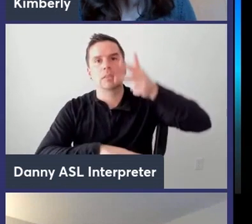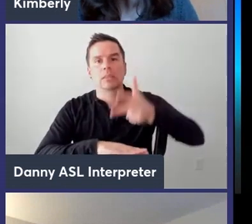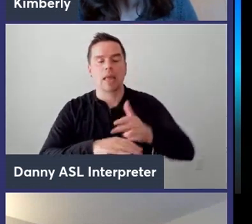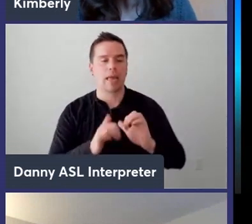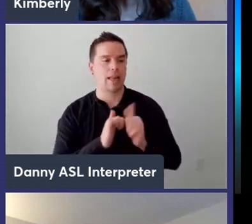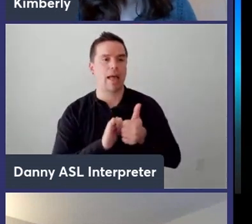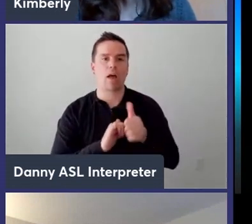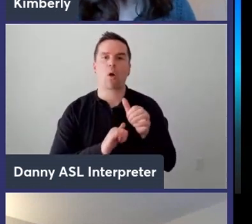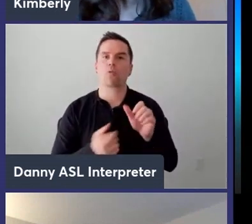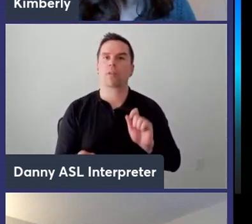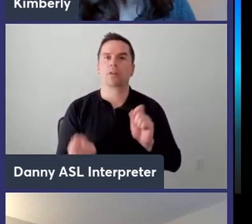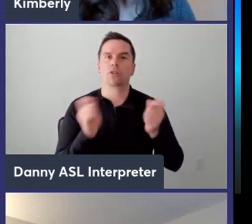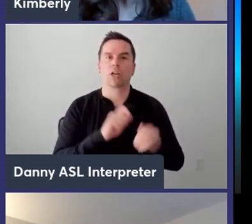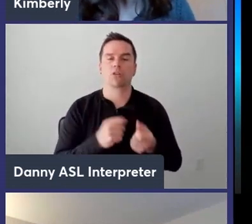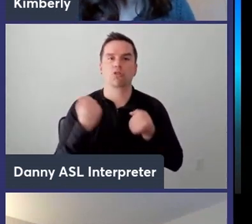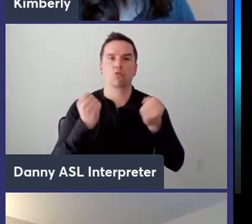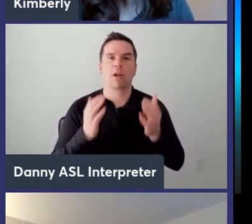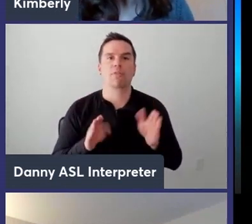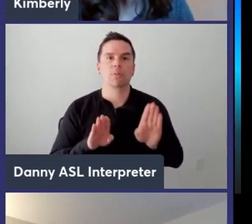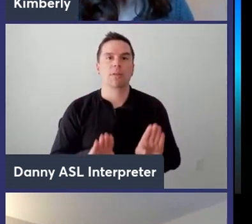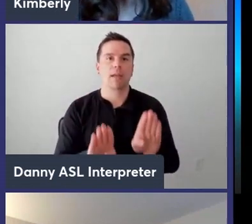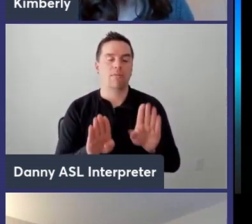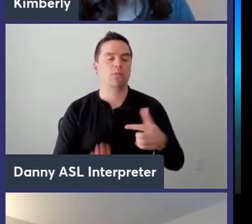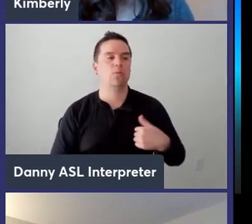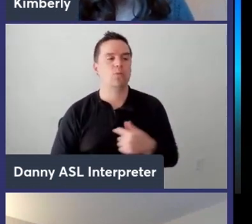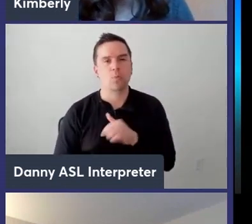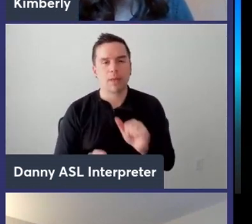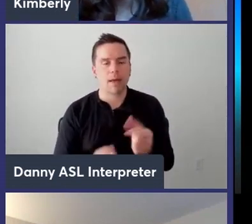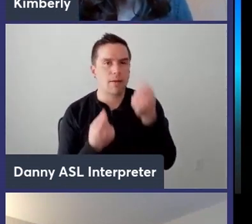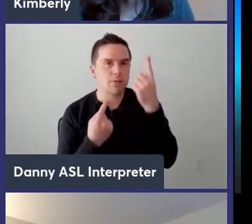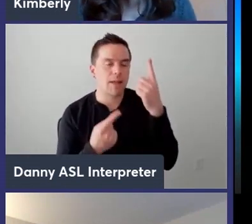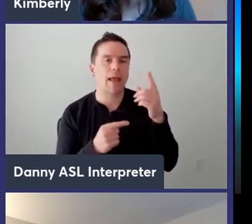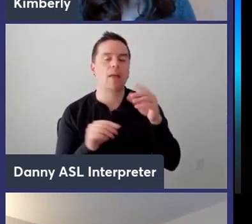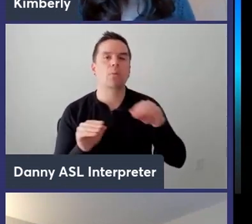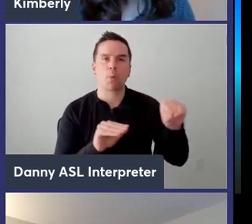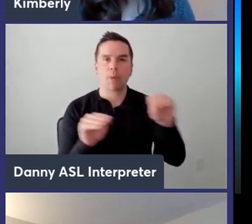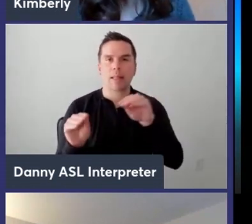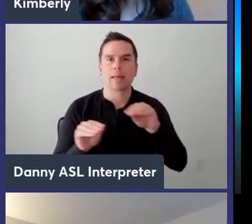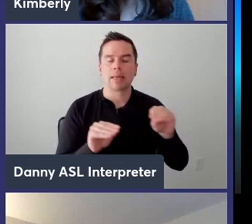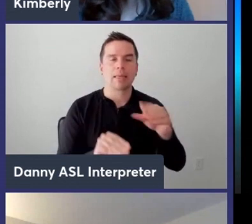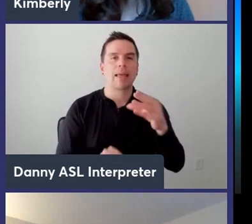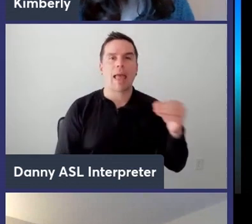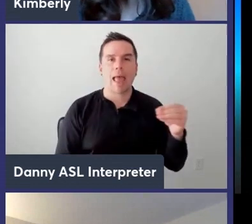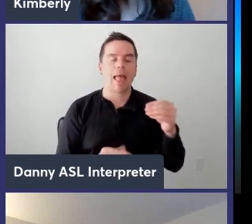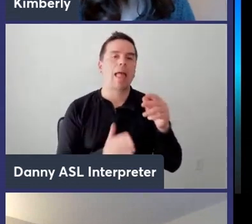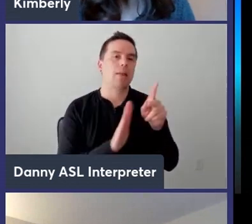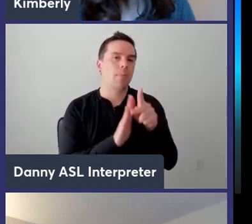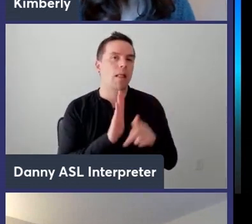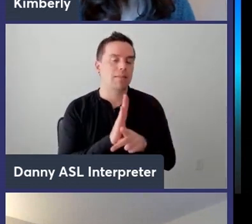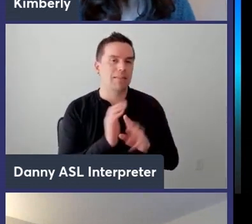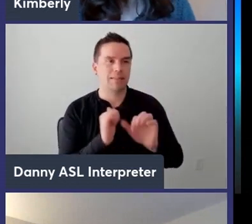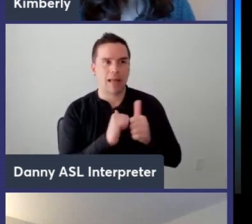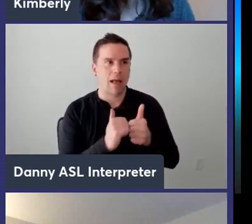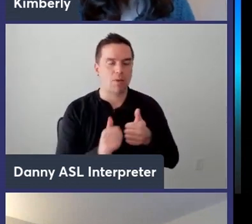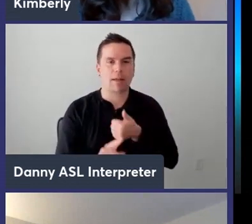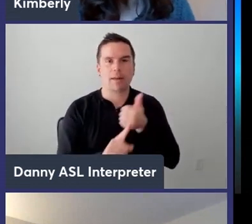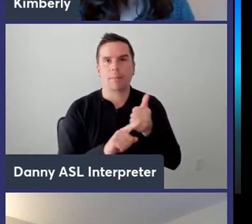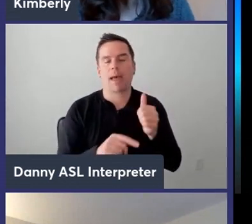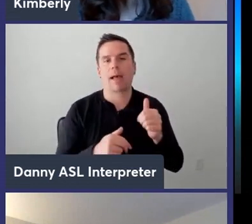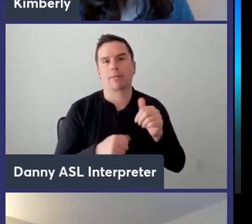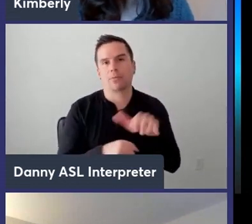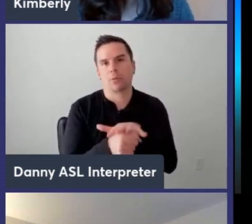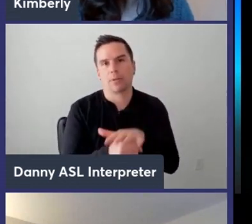can understand mobility and routing and emissions based on those policies. So just a couple of examples. And I just wanted to